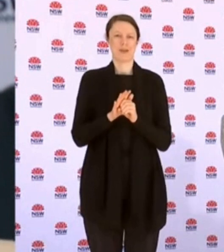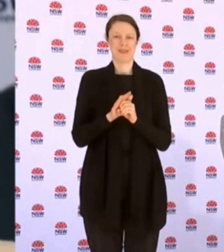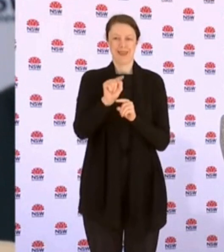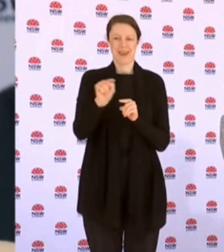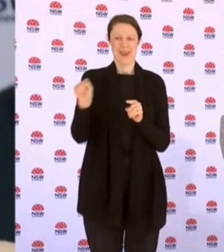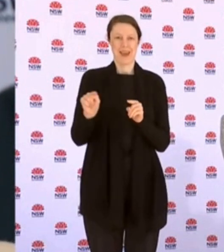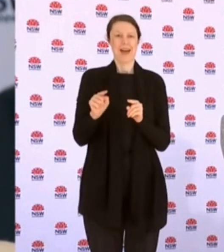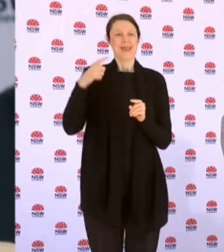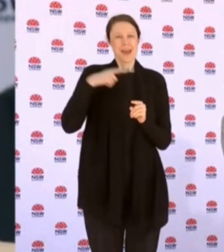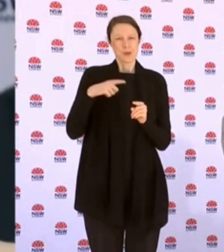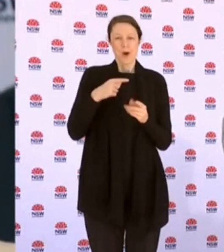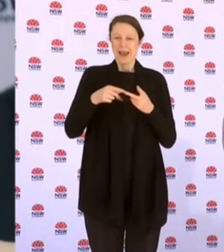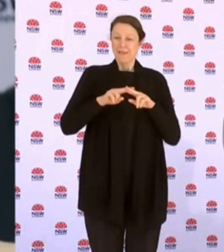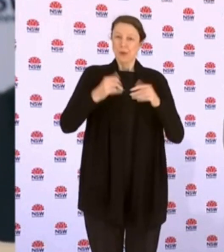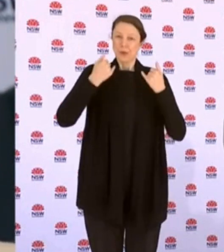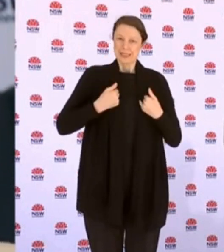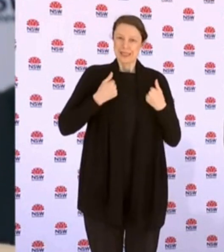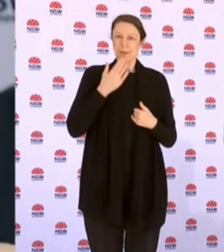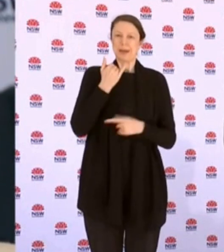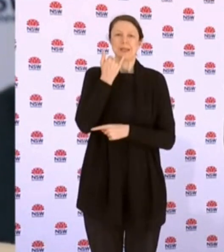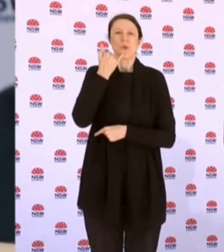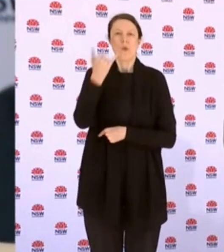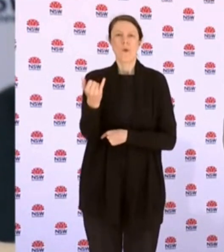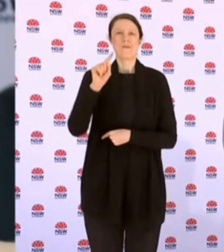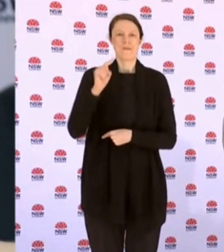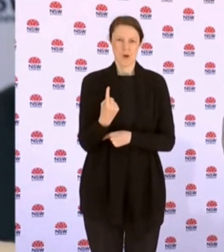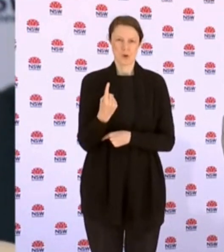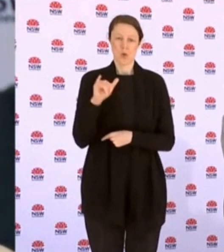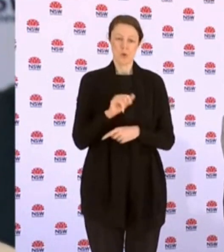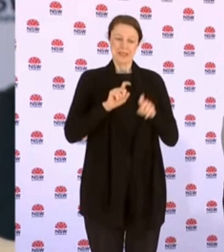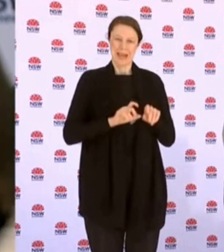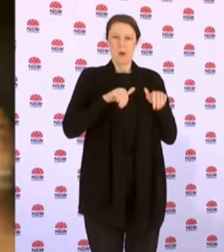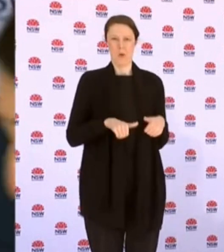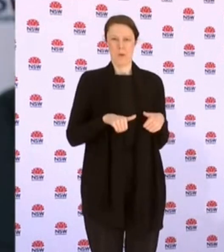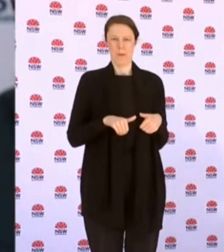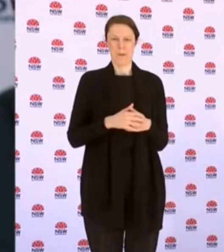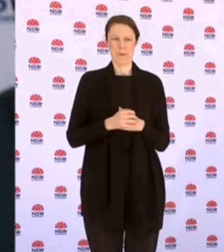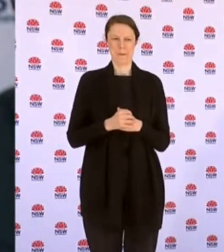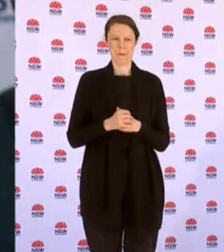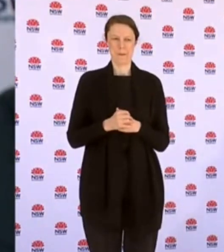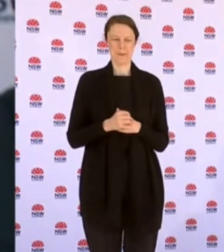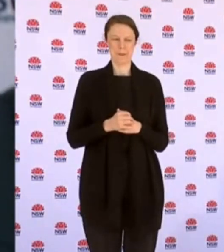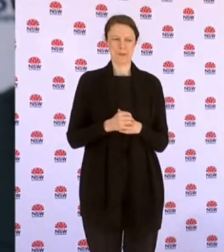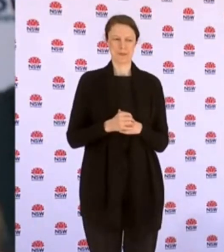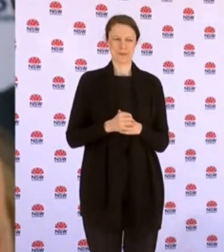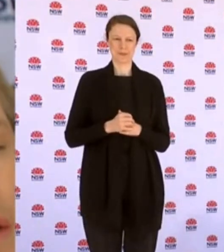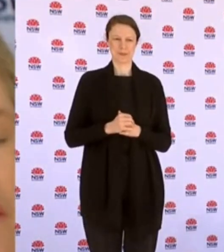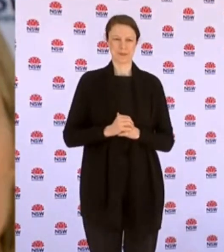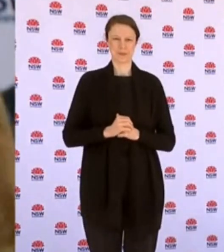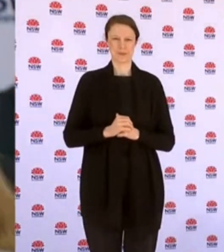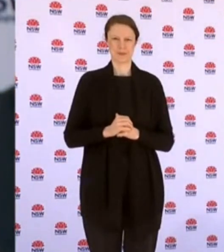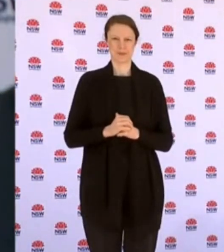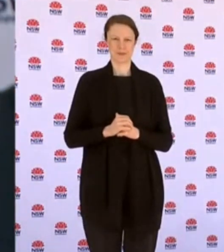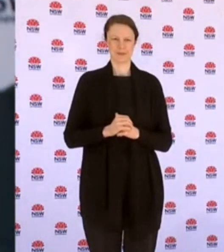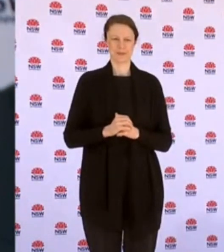get tested, stay home and isolate, and get the best medical and health advice. That is a strong message. Shutting retail make no difference. You've had a go. Dr. Chan, I